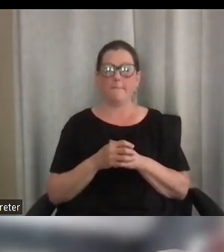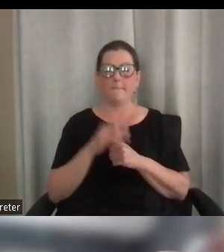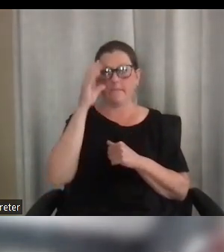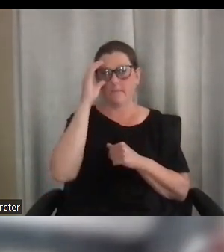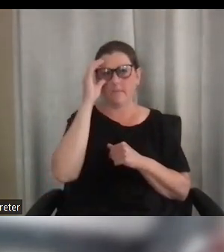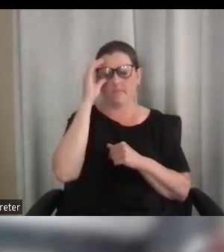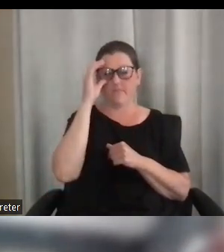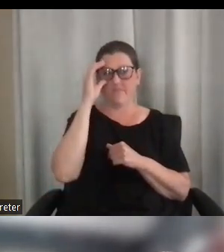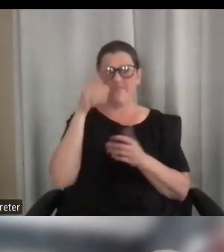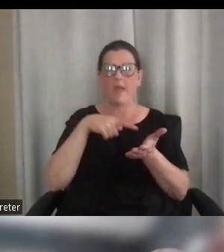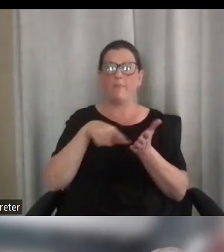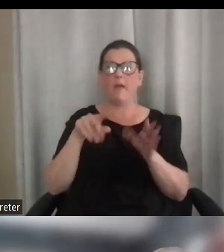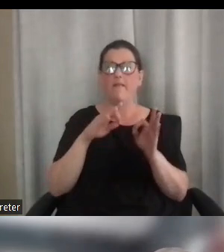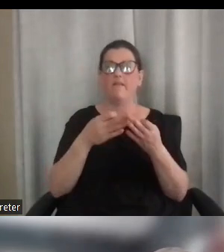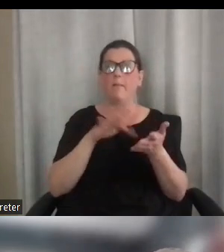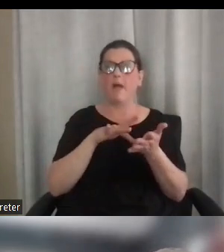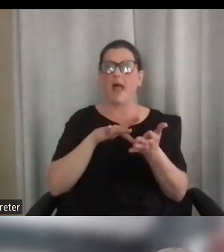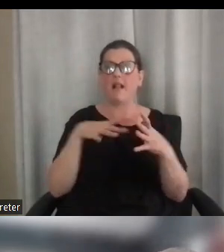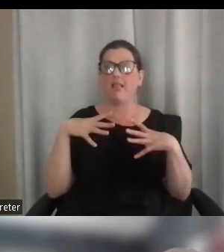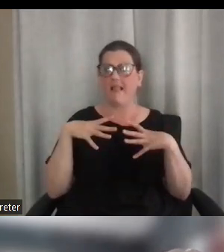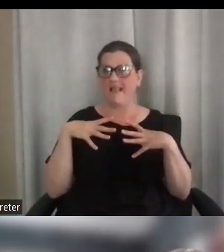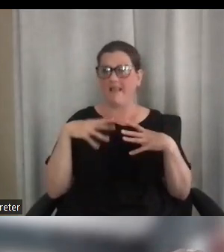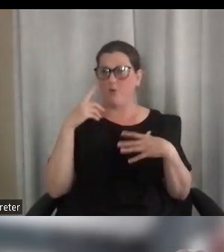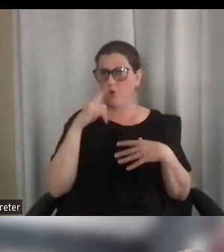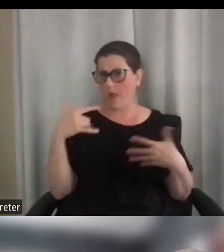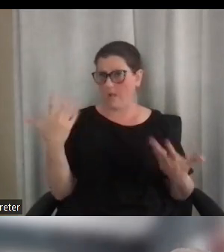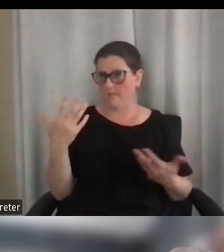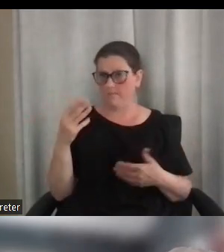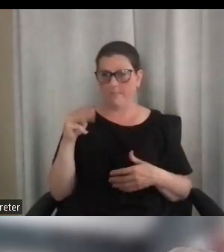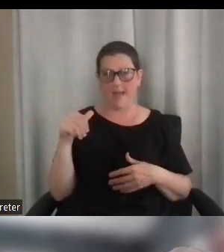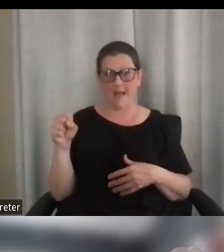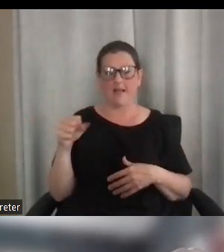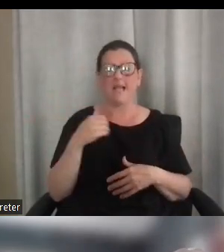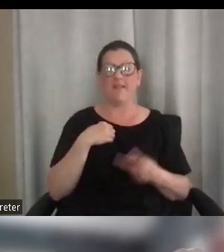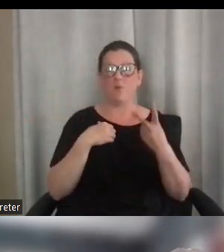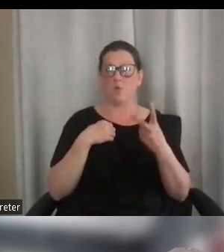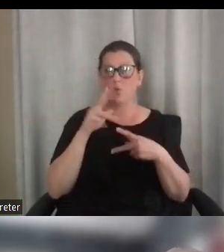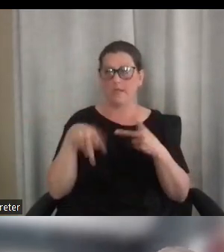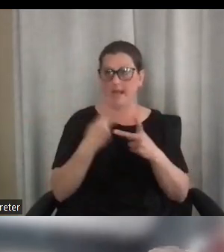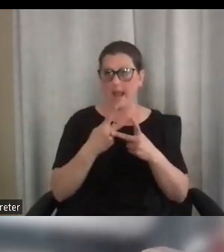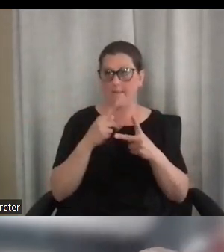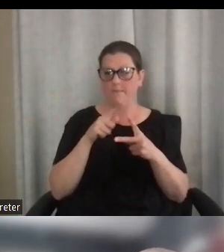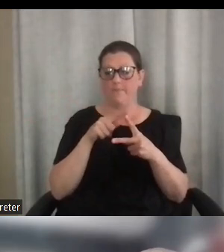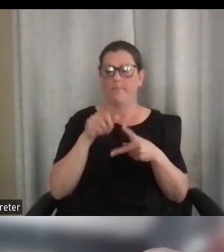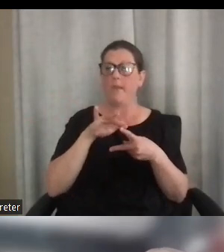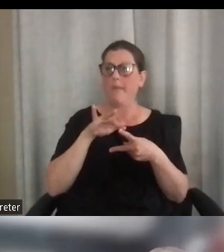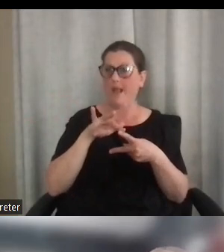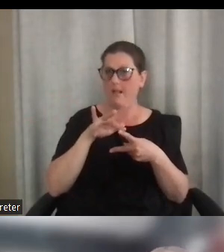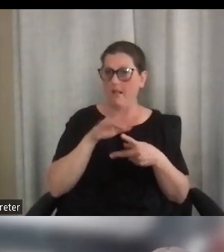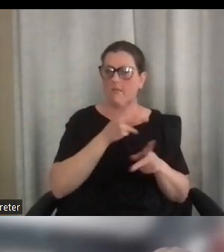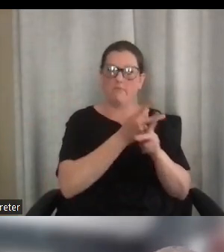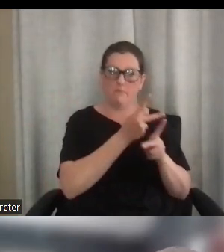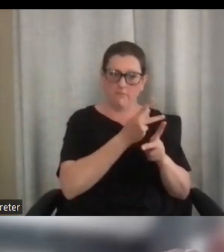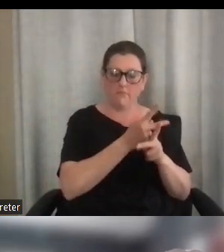And so what paid family and medical leave looks like in Massachusetts, we have 2 types of leave. We break them into medical leave, which is caring for one's